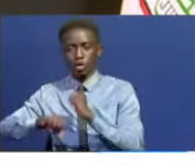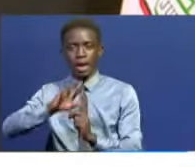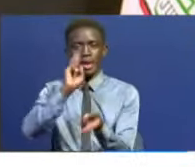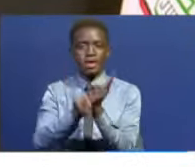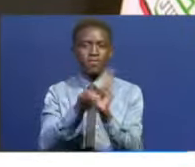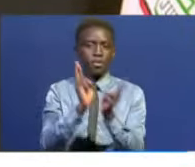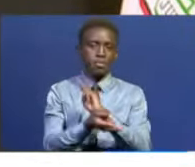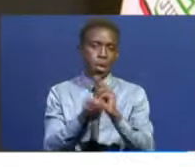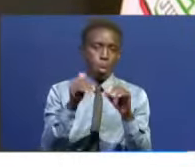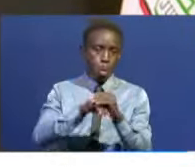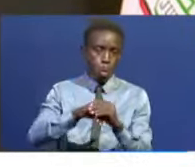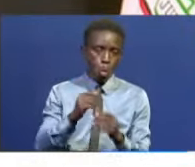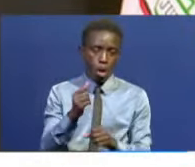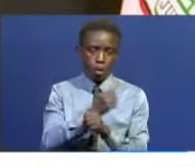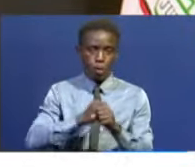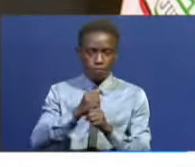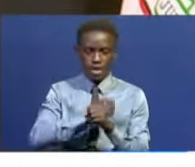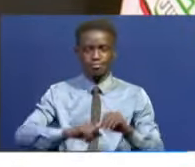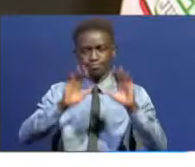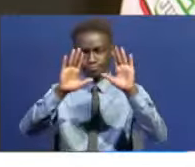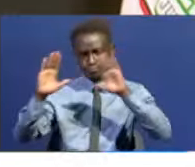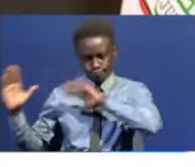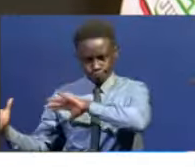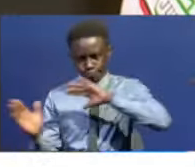I have seen another